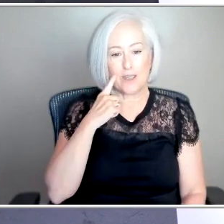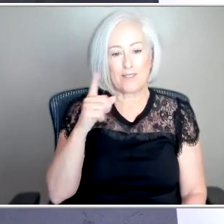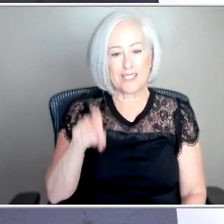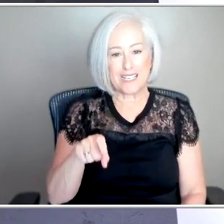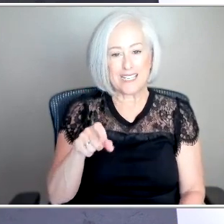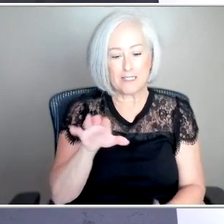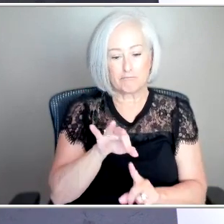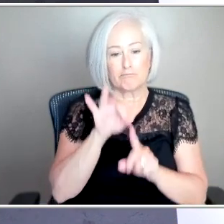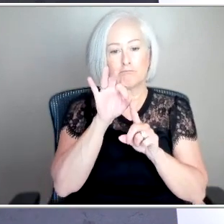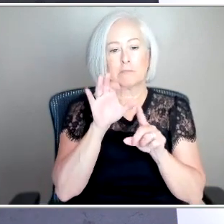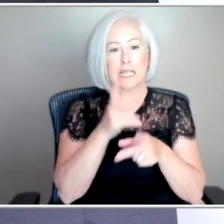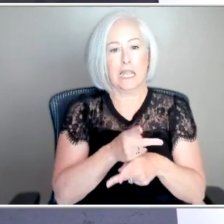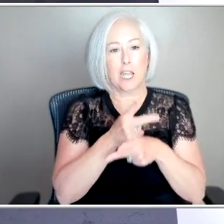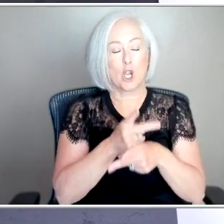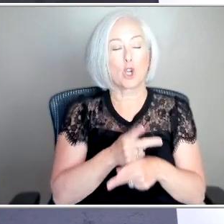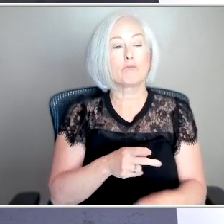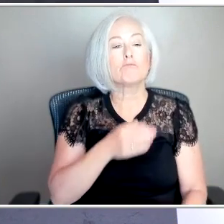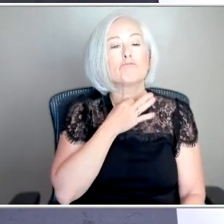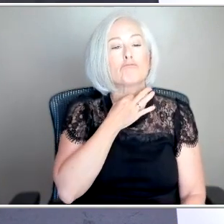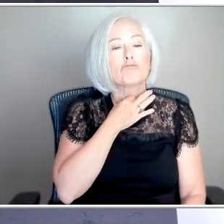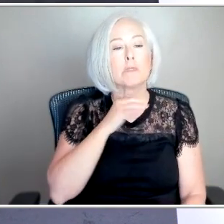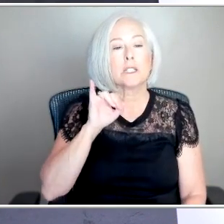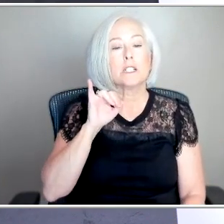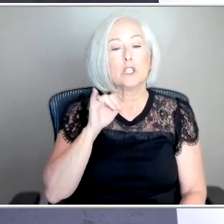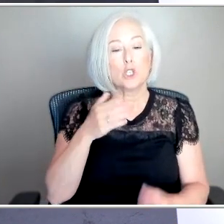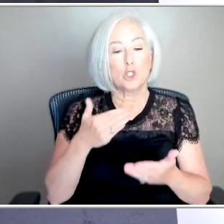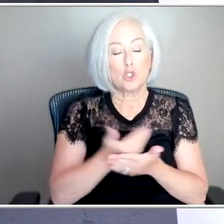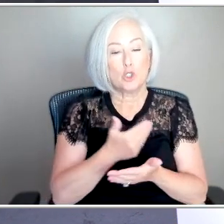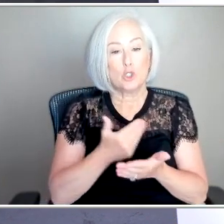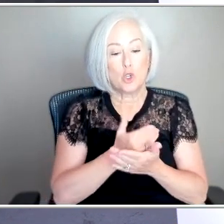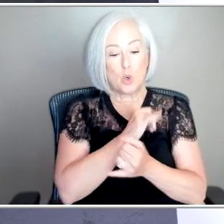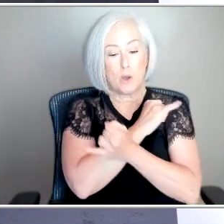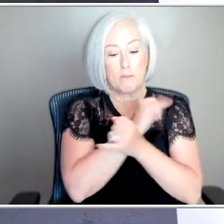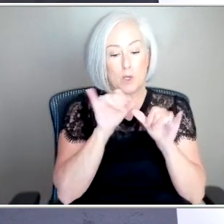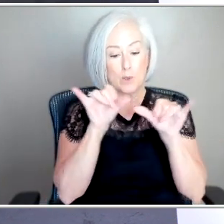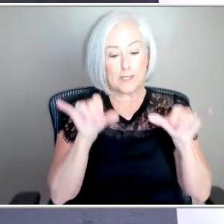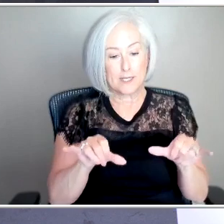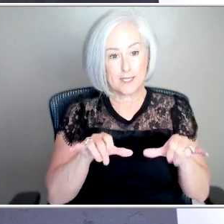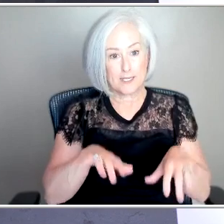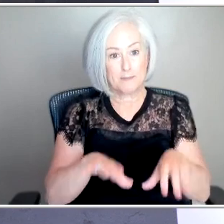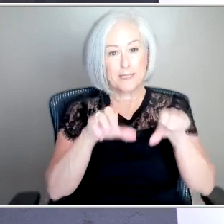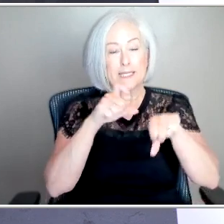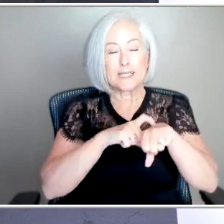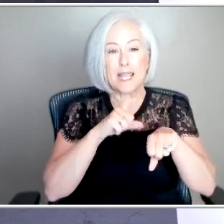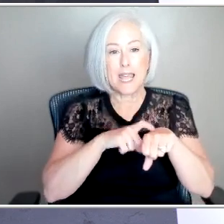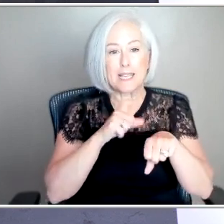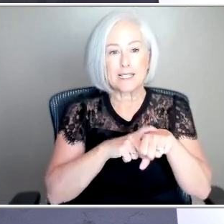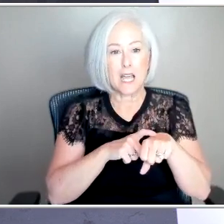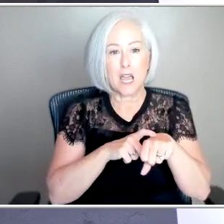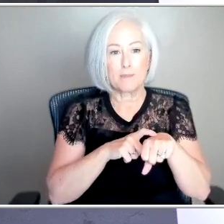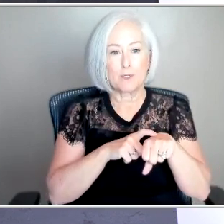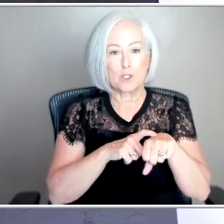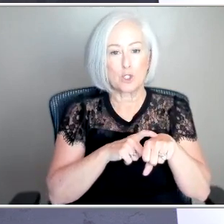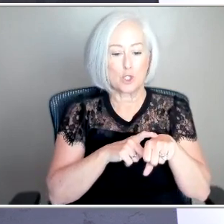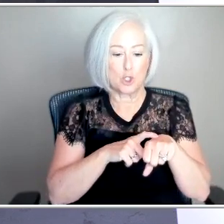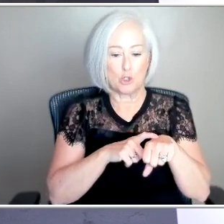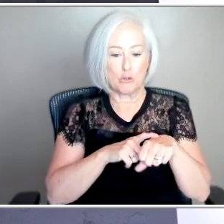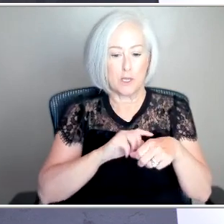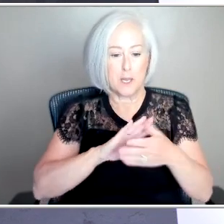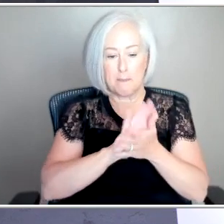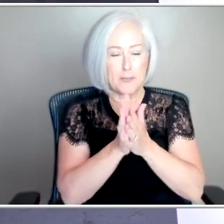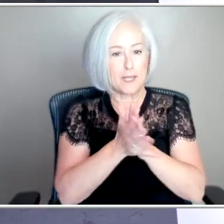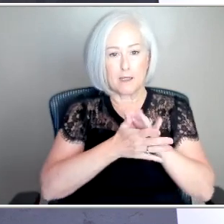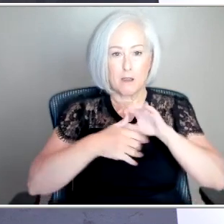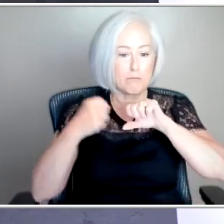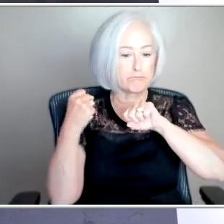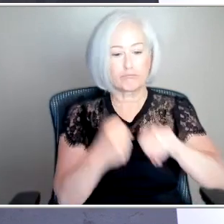that new immune system after a bone marrow transplant just take a bit of time to so-called fire up to full power, or is an altered immune system